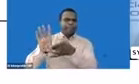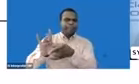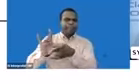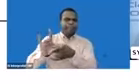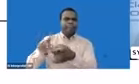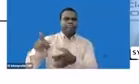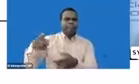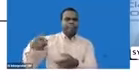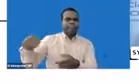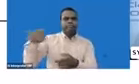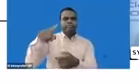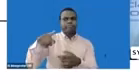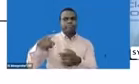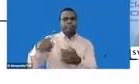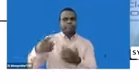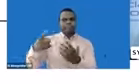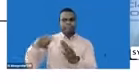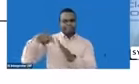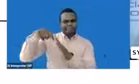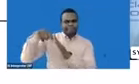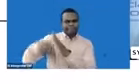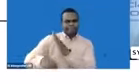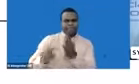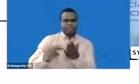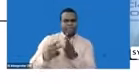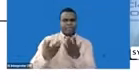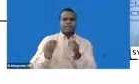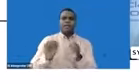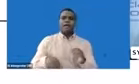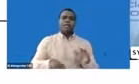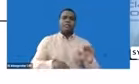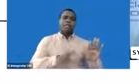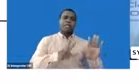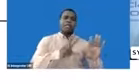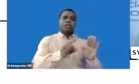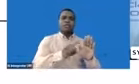curriculum has enough information to cover that.